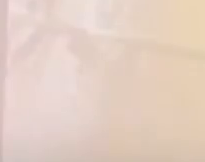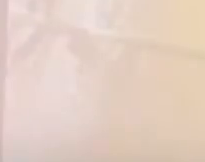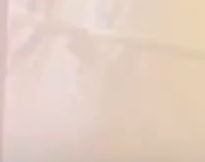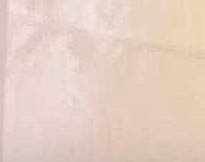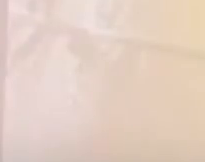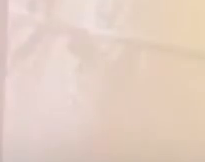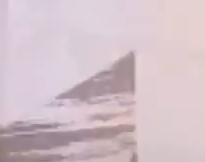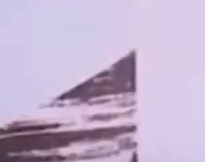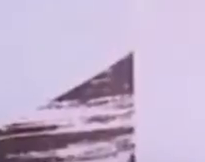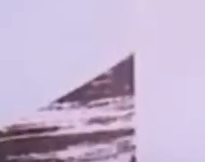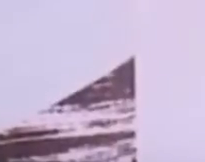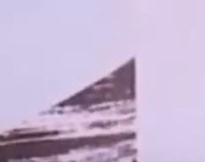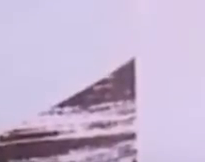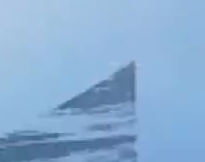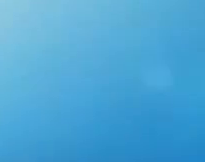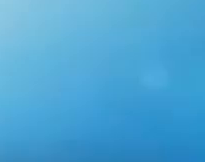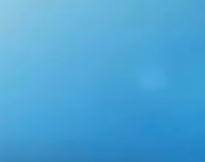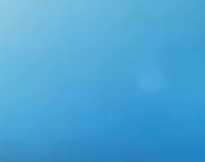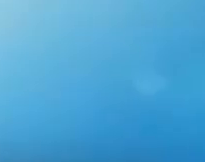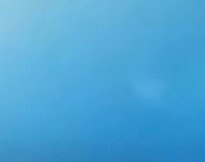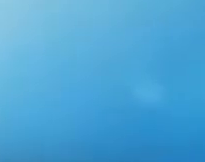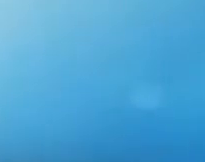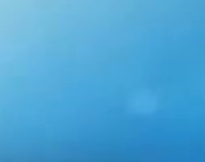choose. Kama ni atataka kuacha tu ikuje.